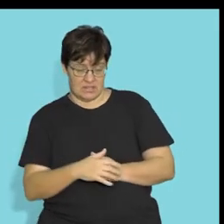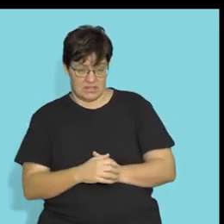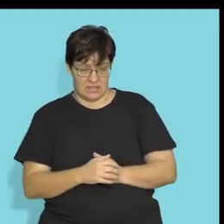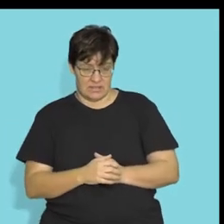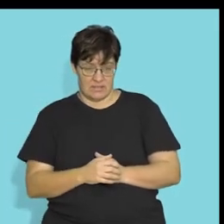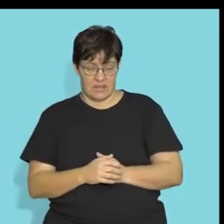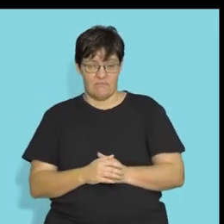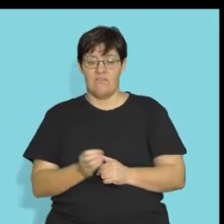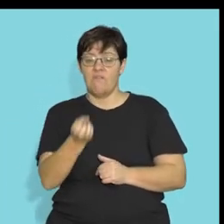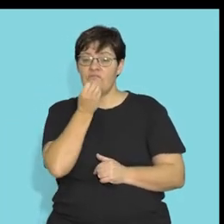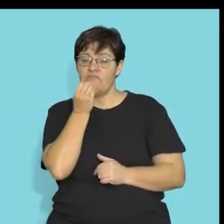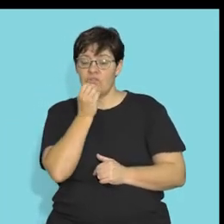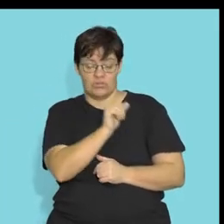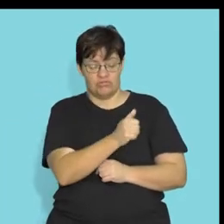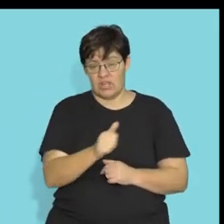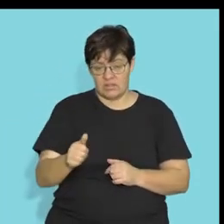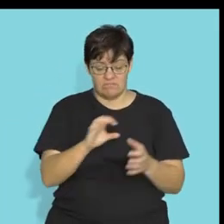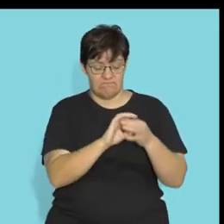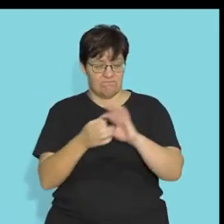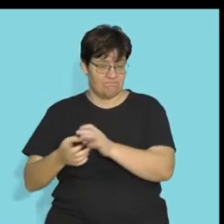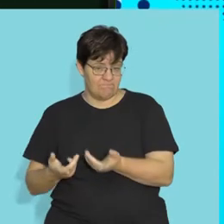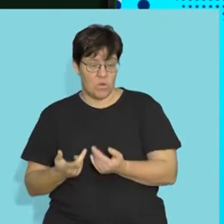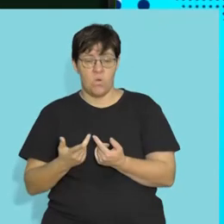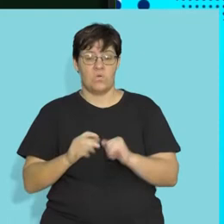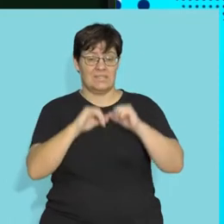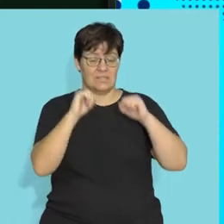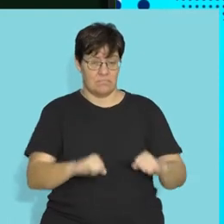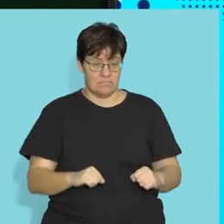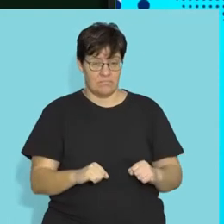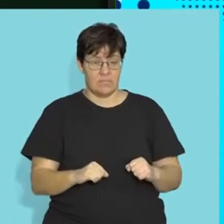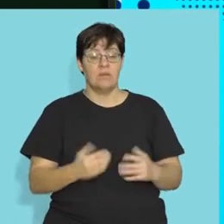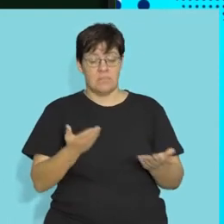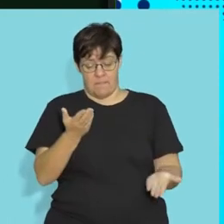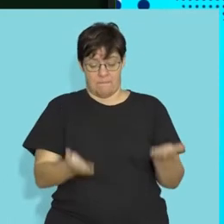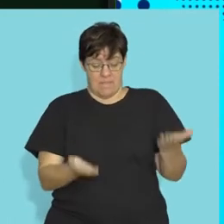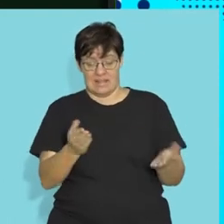because in any food chain or in any ecosystem, in order for that to